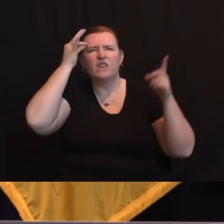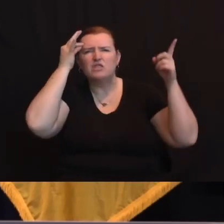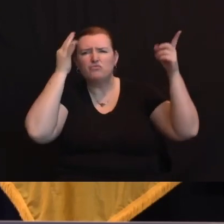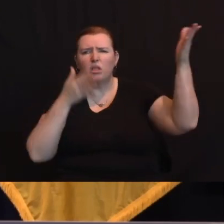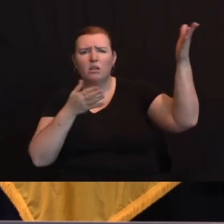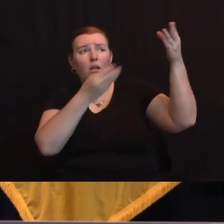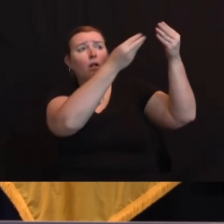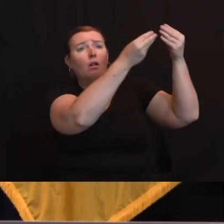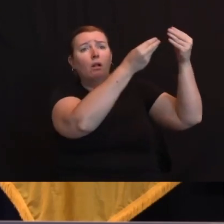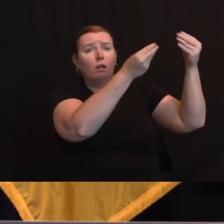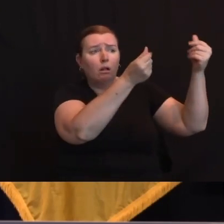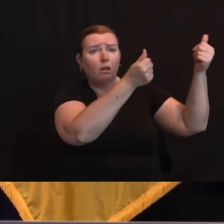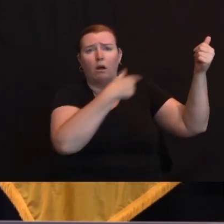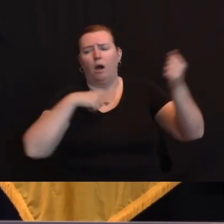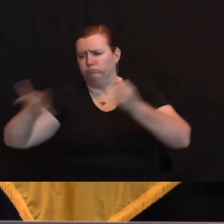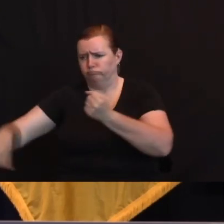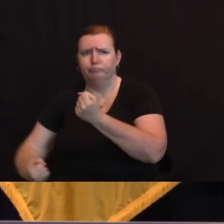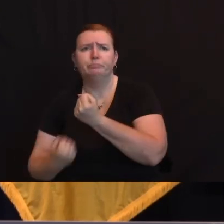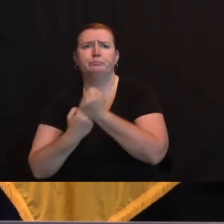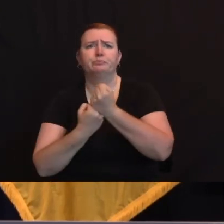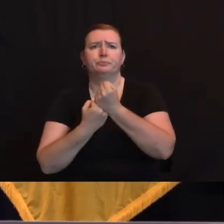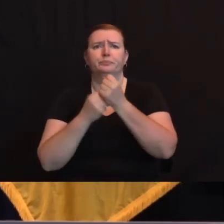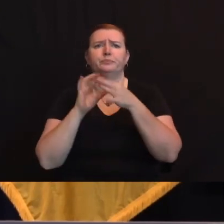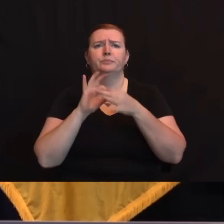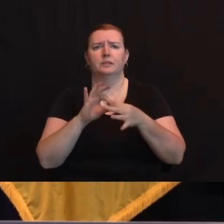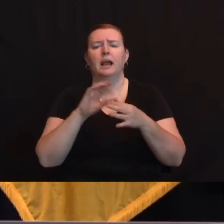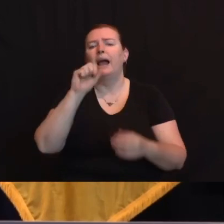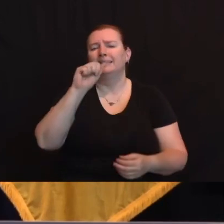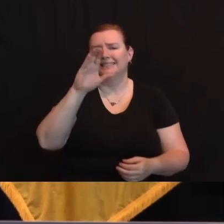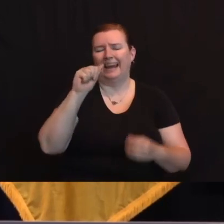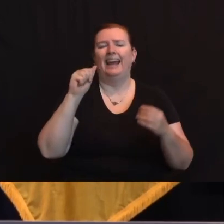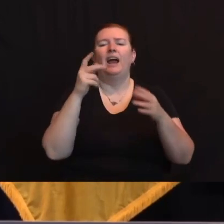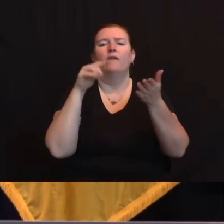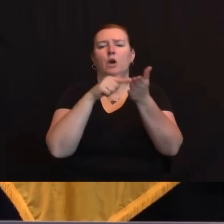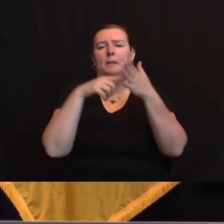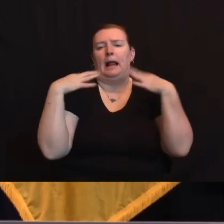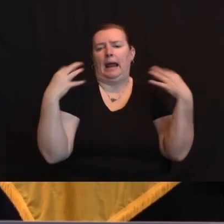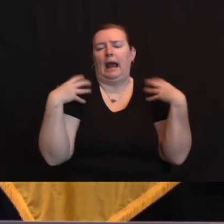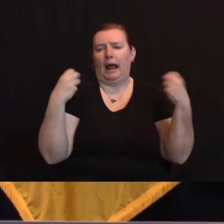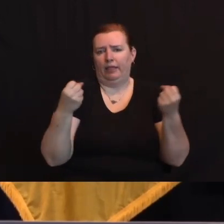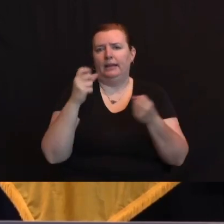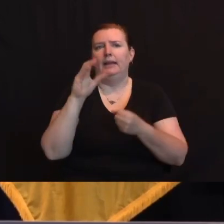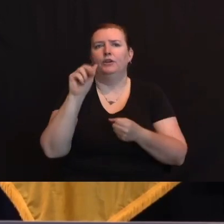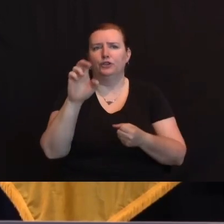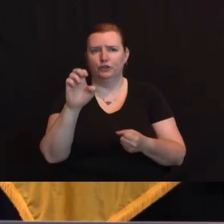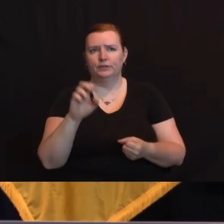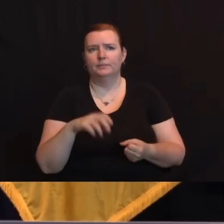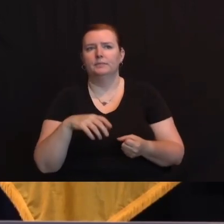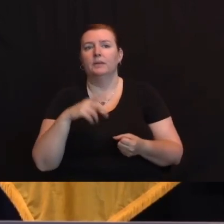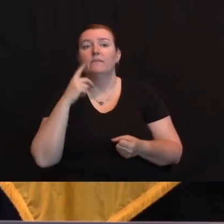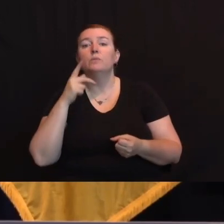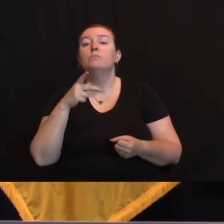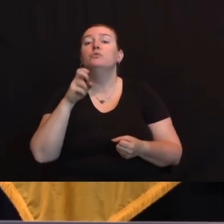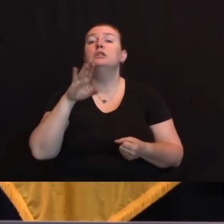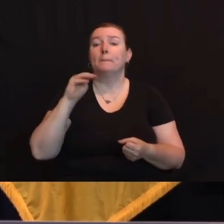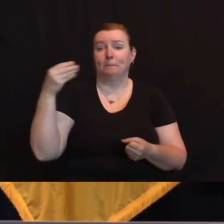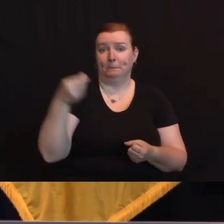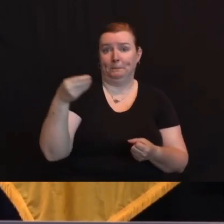on the Affordable Care Act with one that is a state premium, and a big slug of that will go directly into families